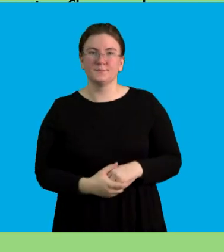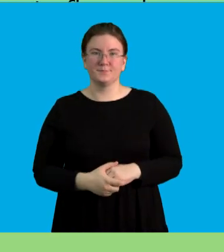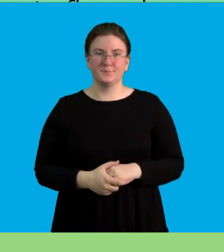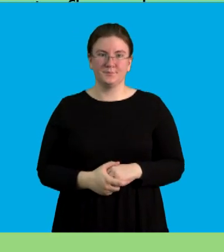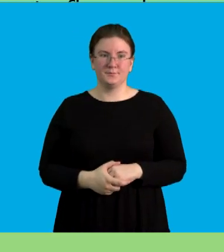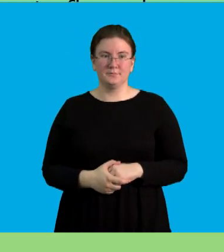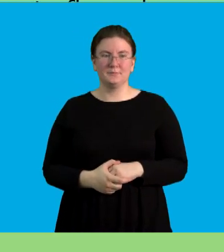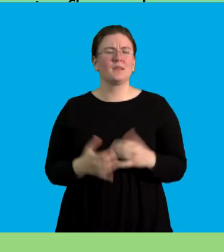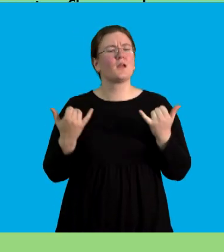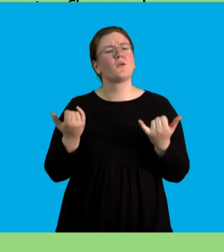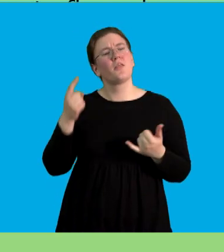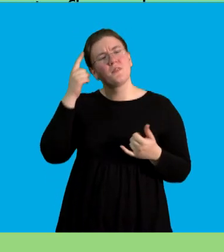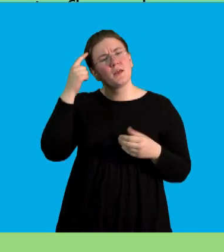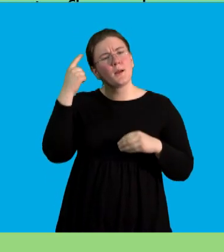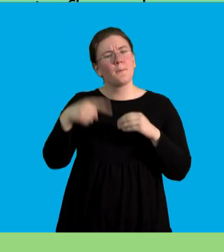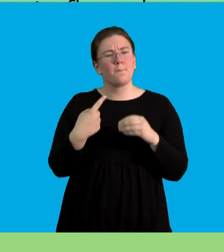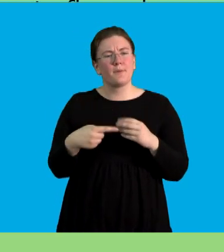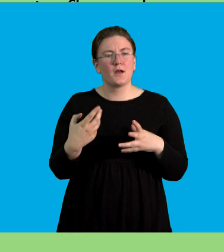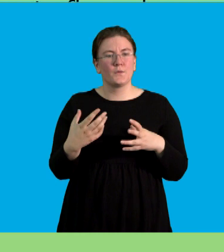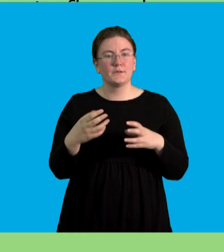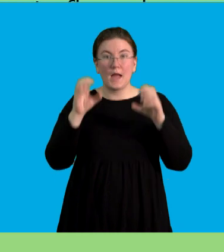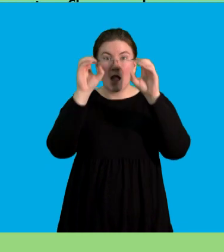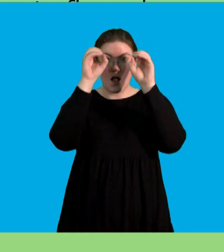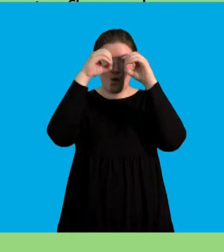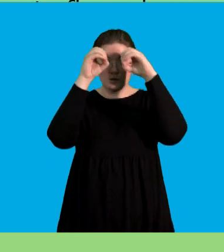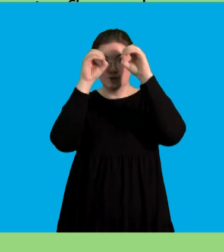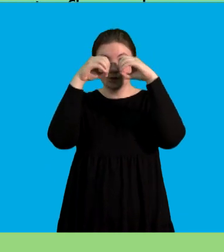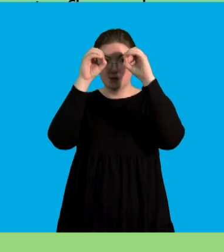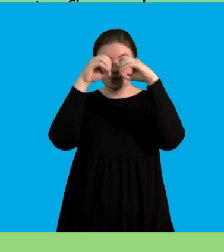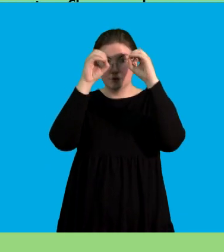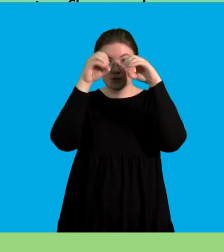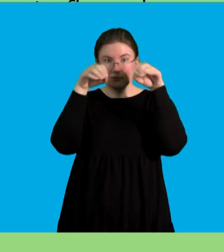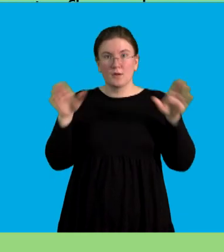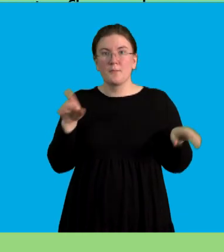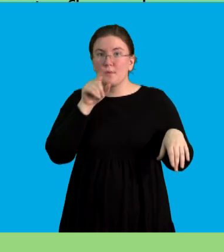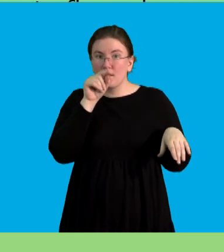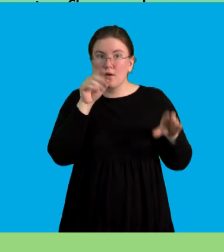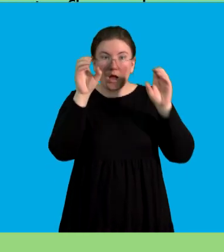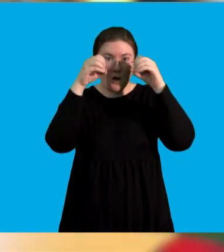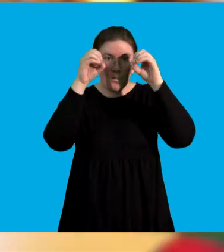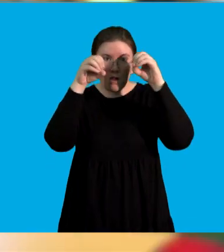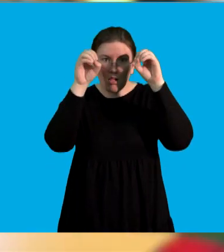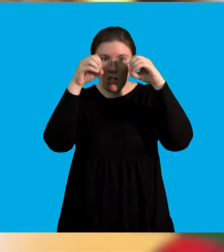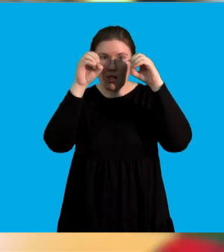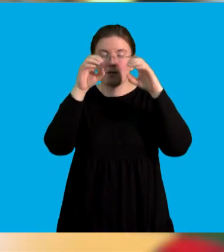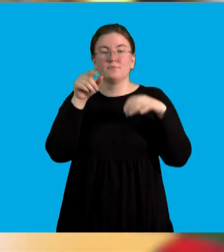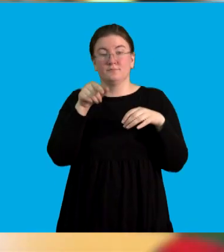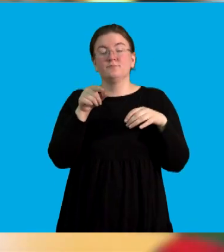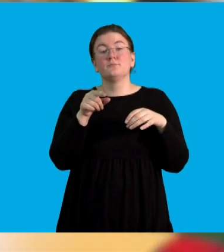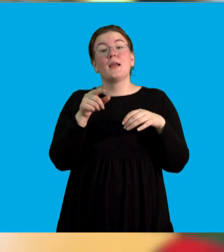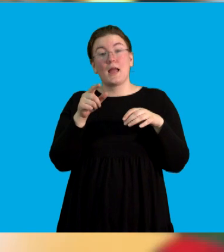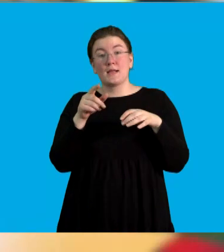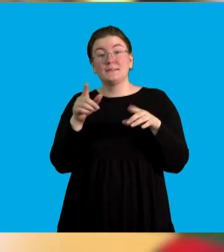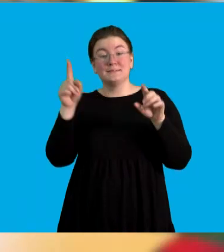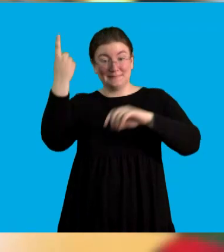how you also have owls in the desert, and we know that owls are nocturnal animals, meaning that they